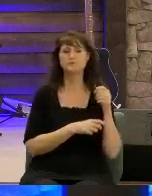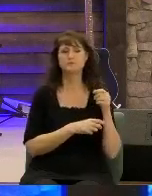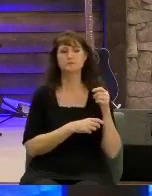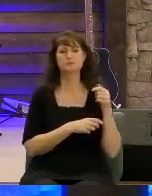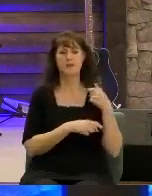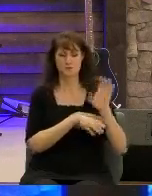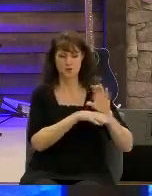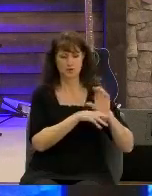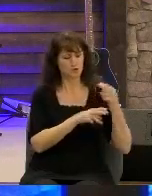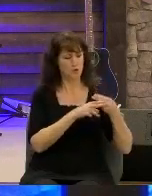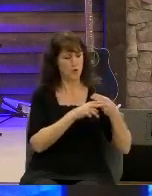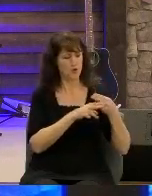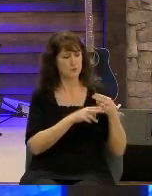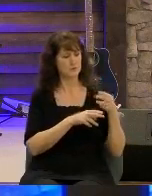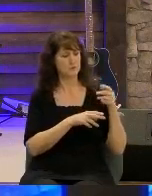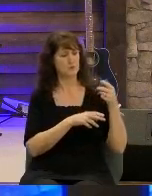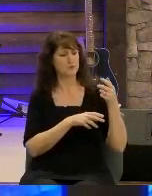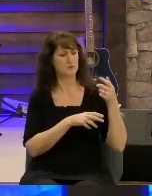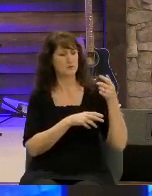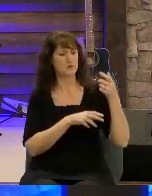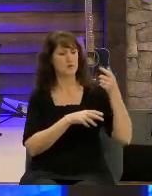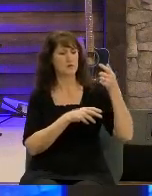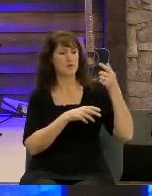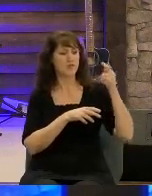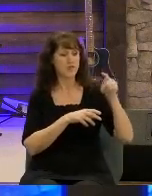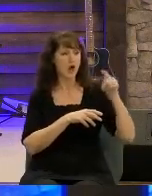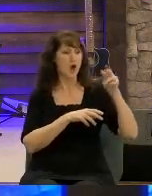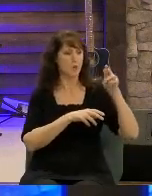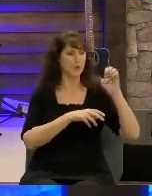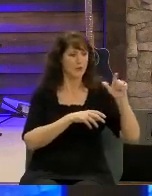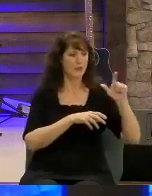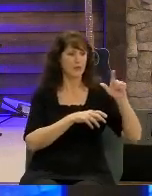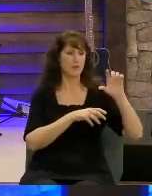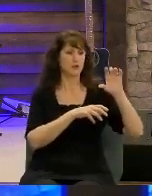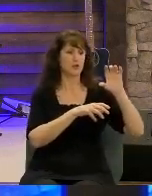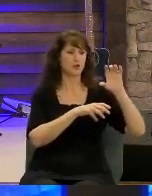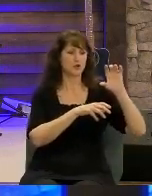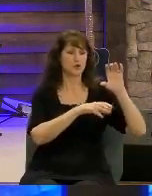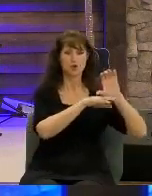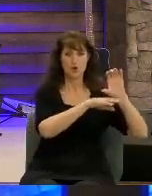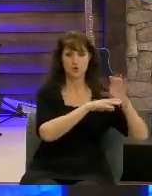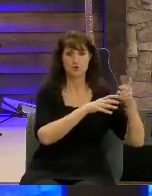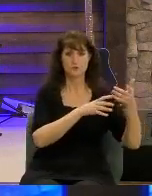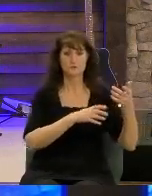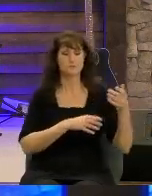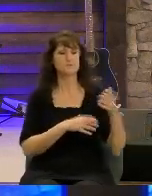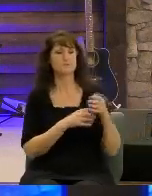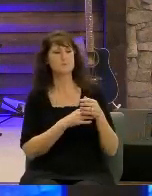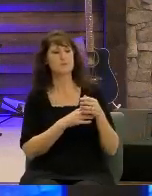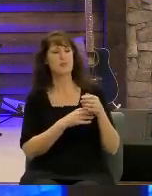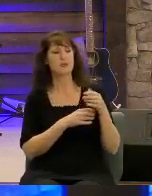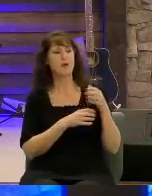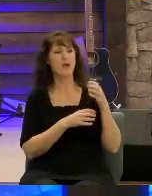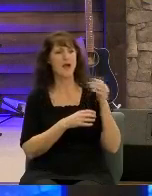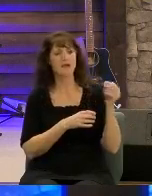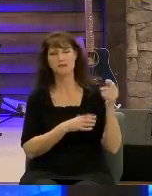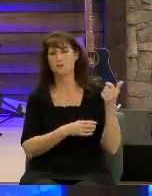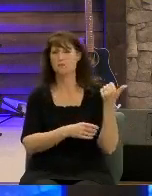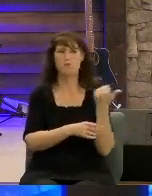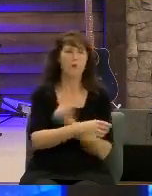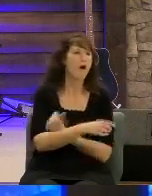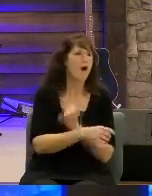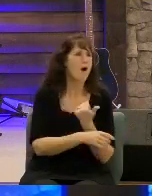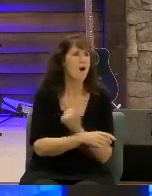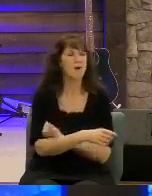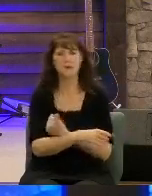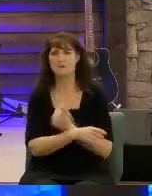church called The Real Church. The Real Church. It's called The Real Church. And it's druggies, you name it.